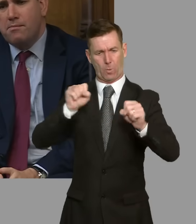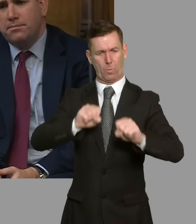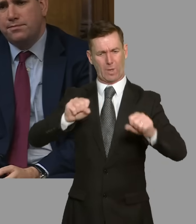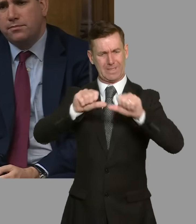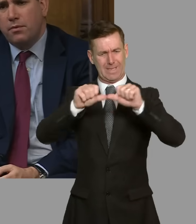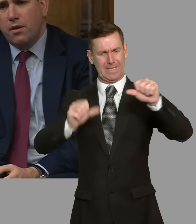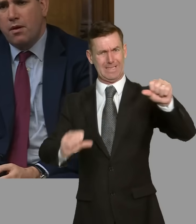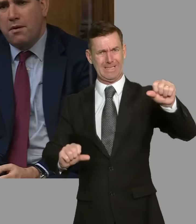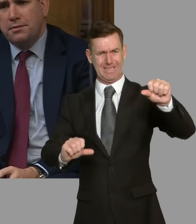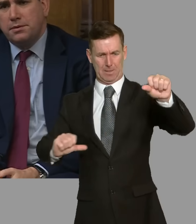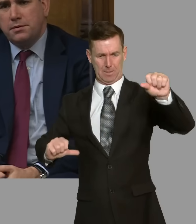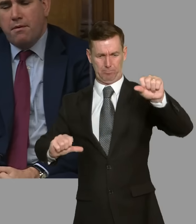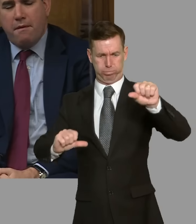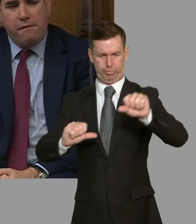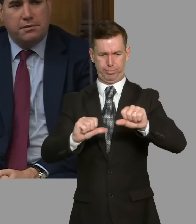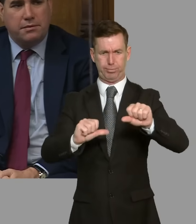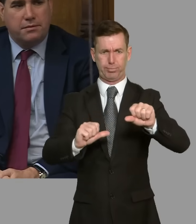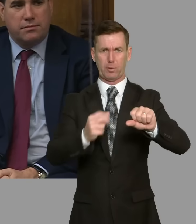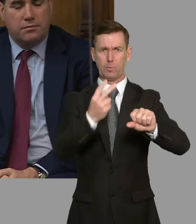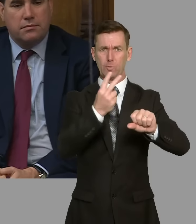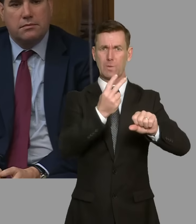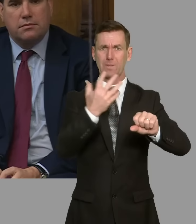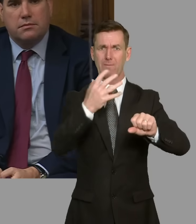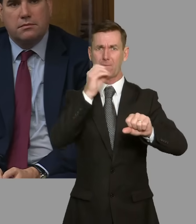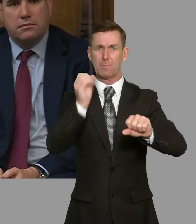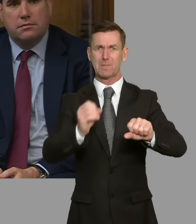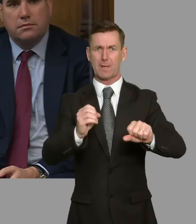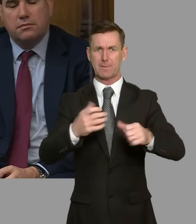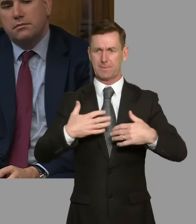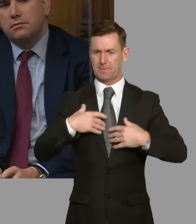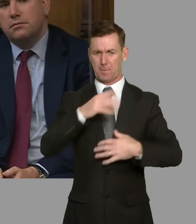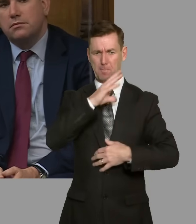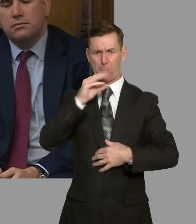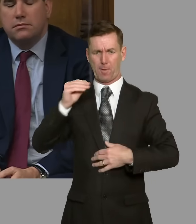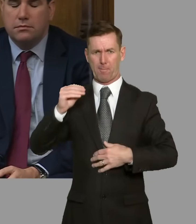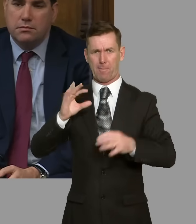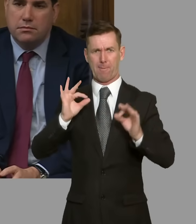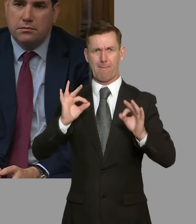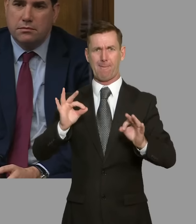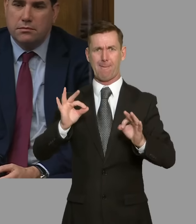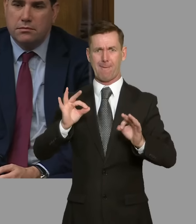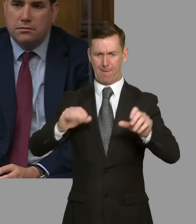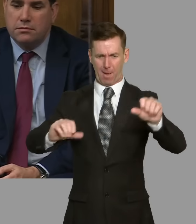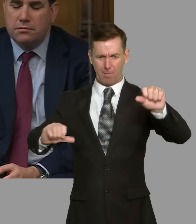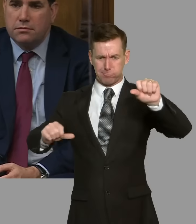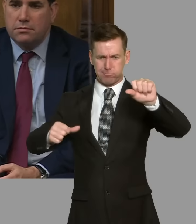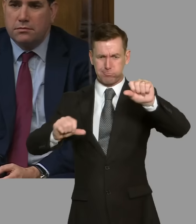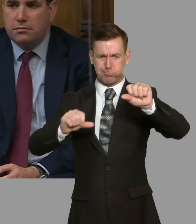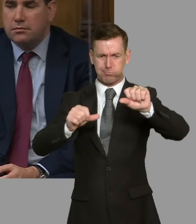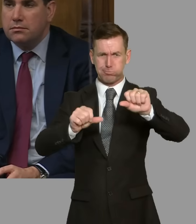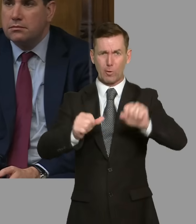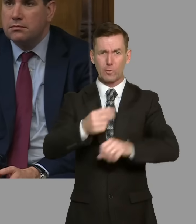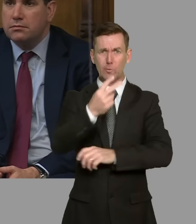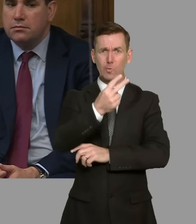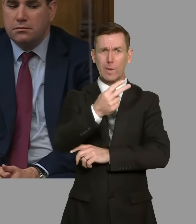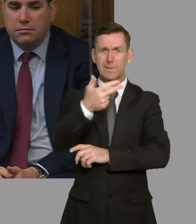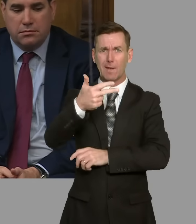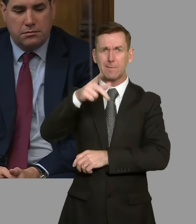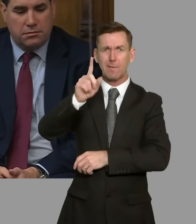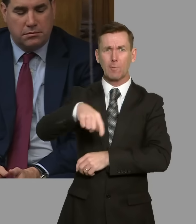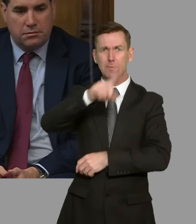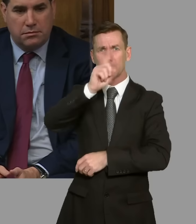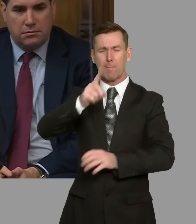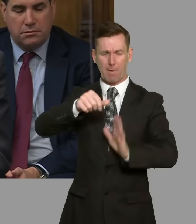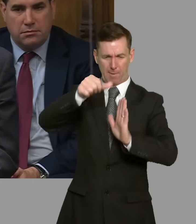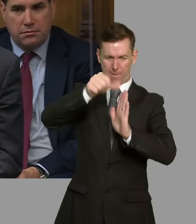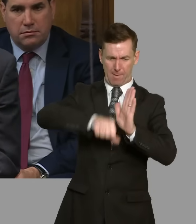still falling. That's more than 28,000 people no longer stuck waiting for essential treatment. Yes,